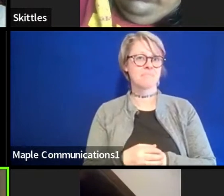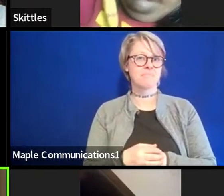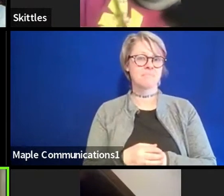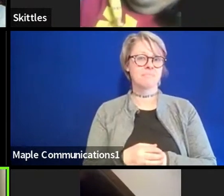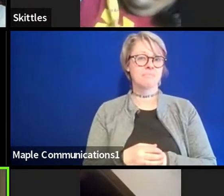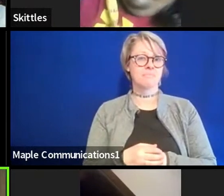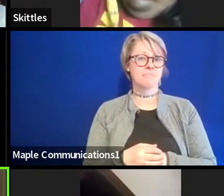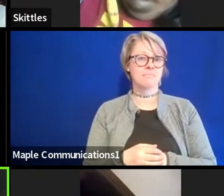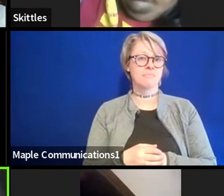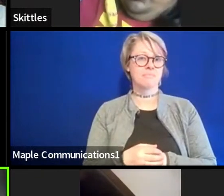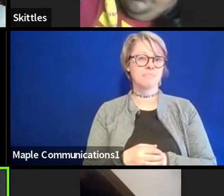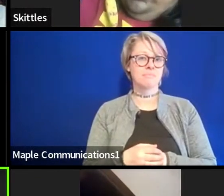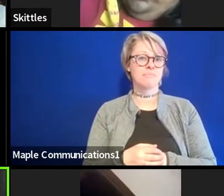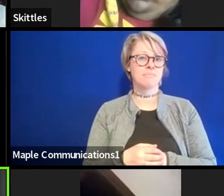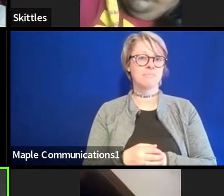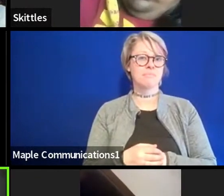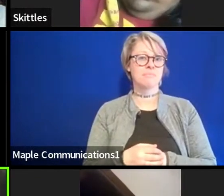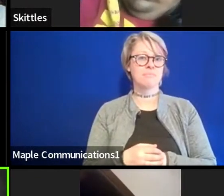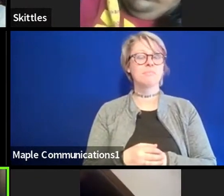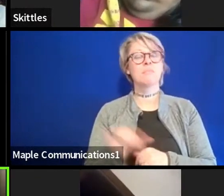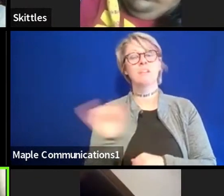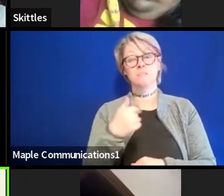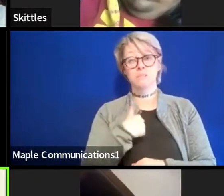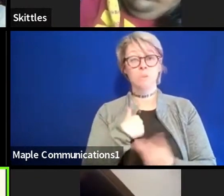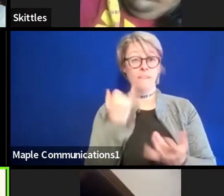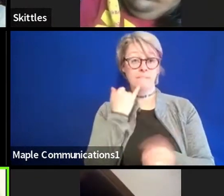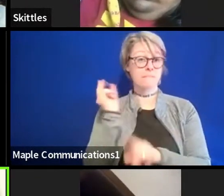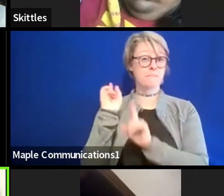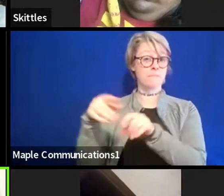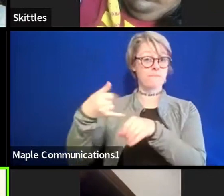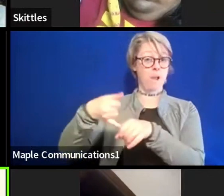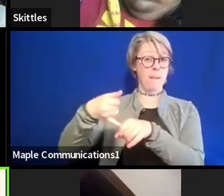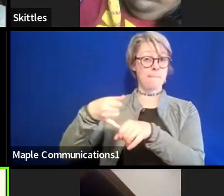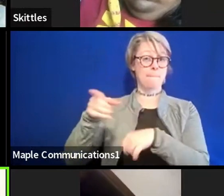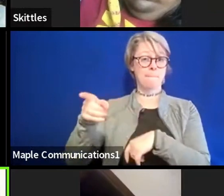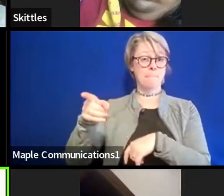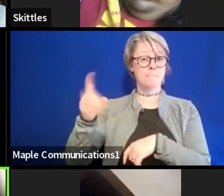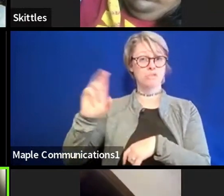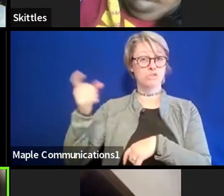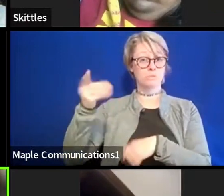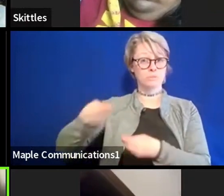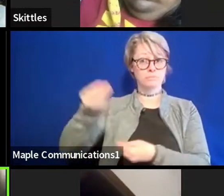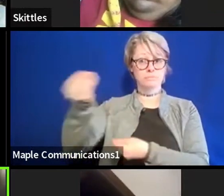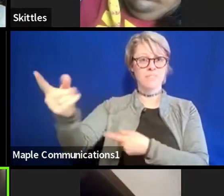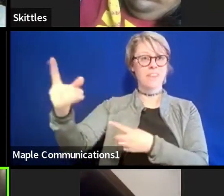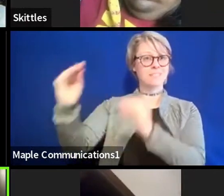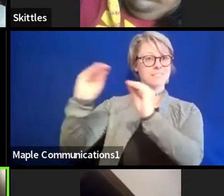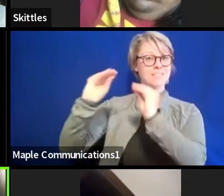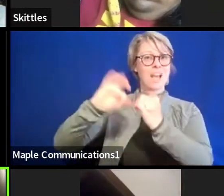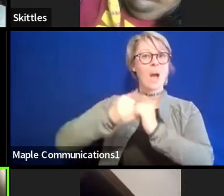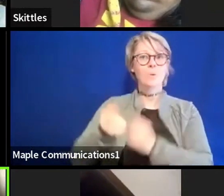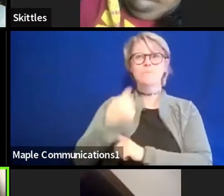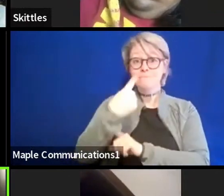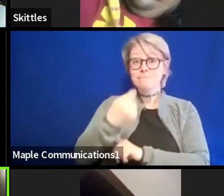problem. And then I said earlier, I go to the pharmacy and they give me the instructions. You must do this with